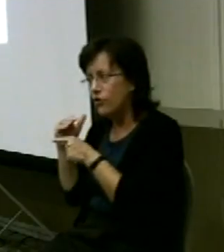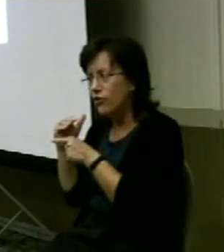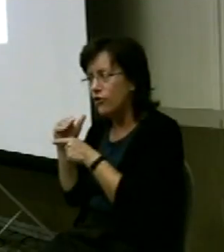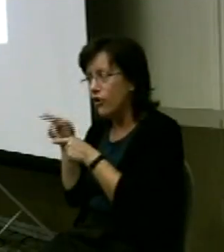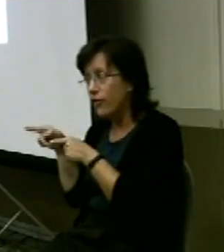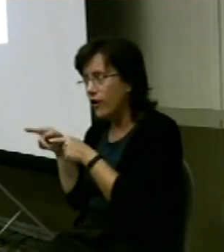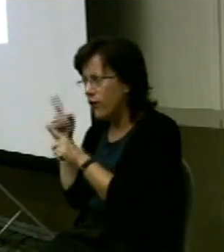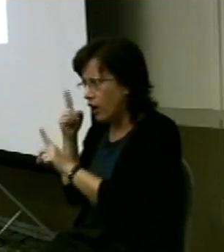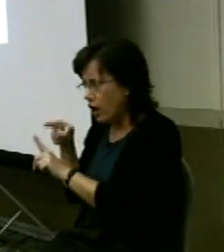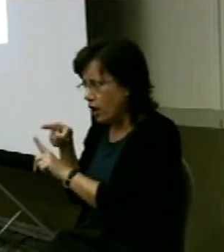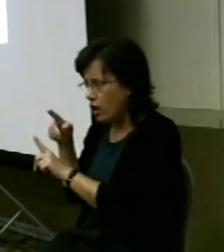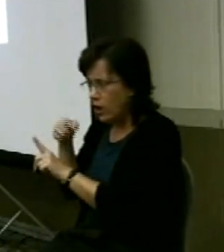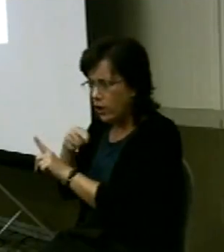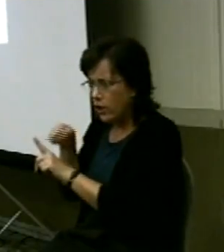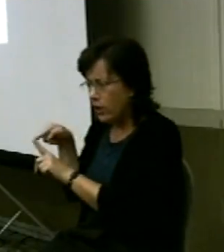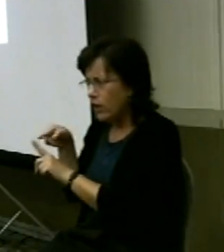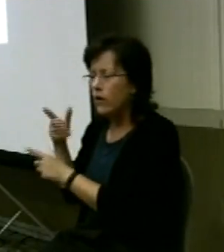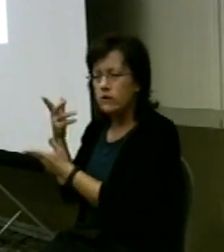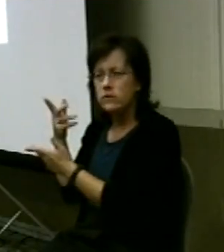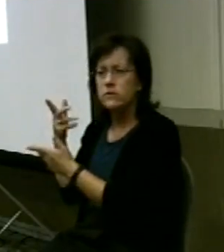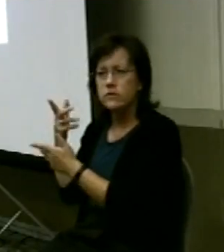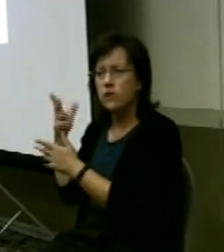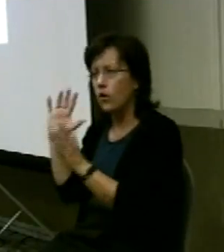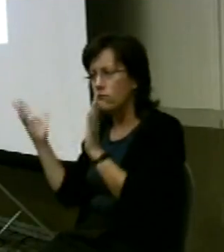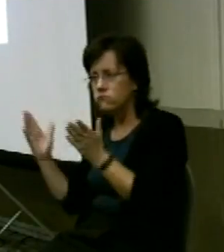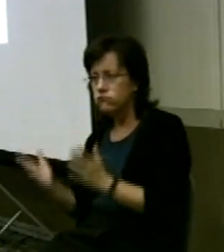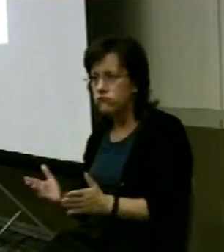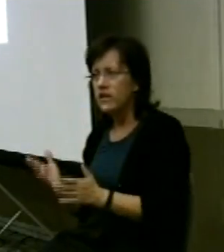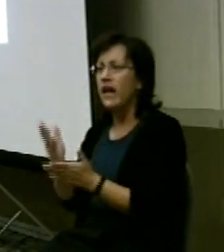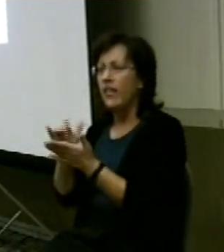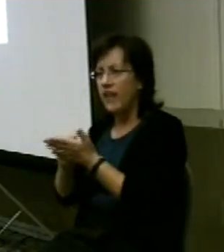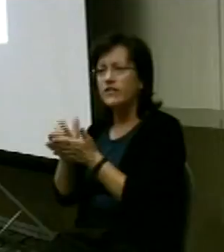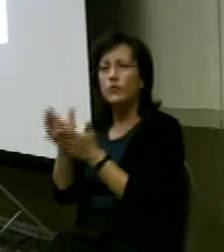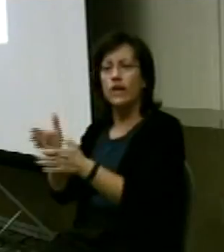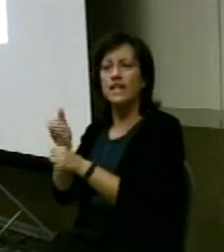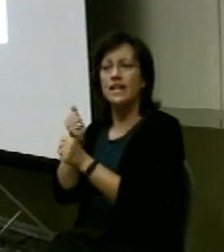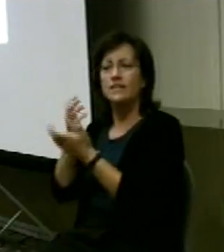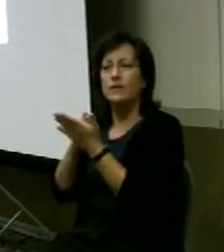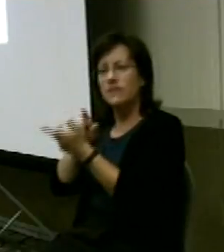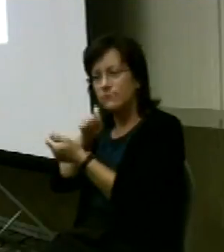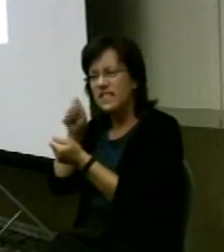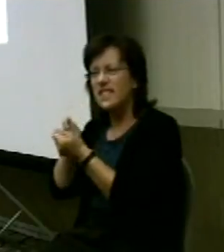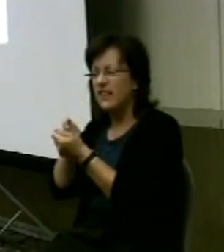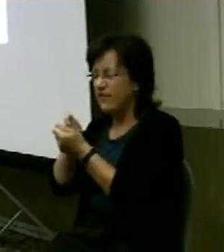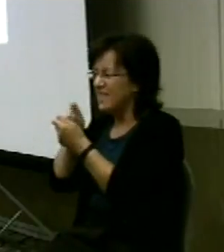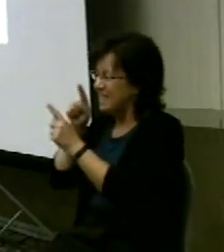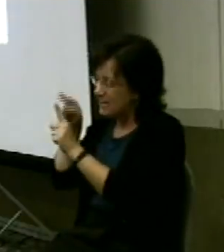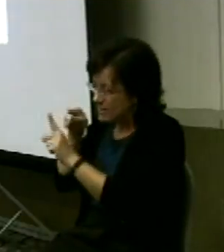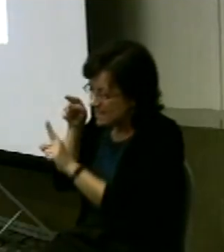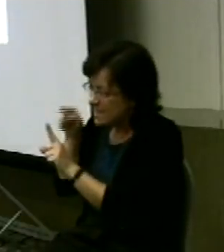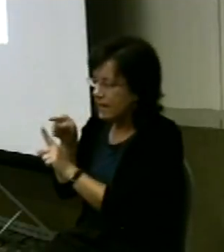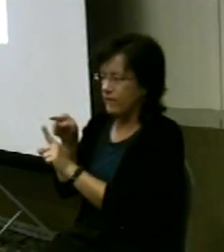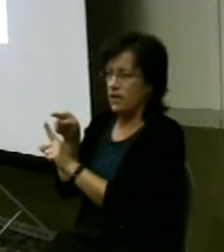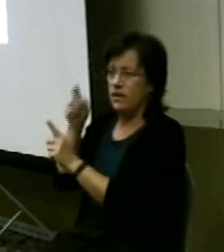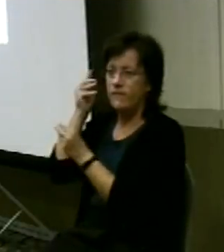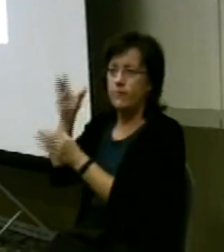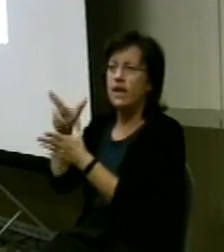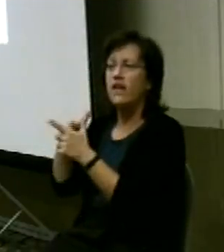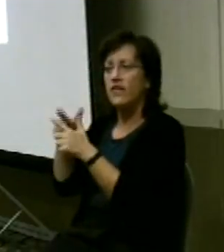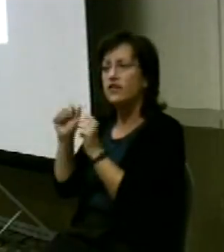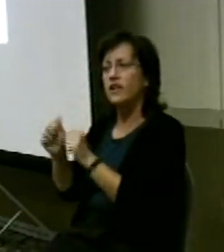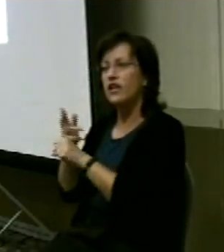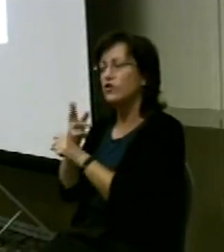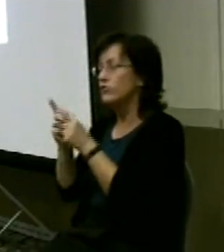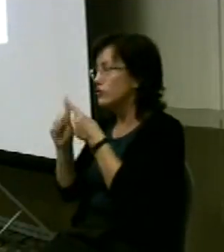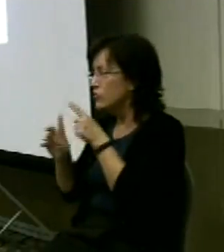task that other student is as well. So that's a way to get some really specific information that you can then use to develop